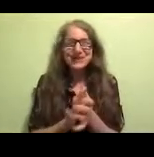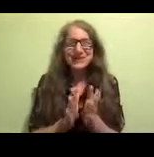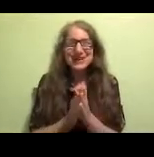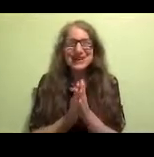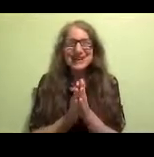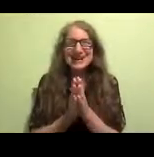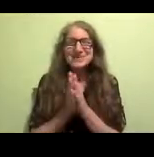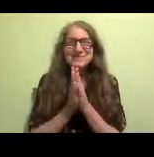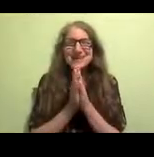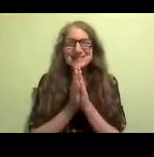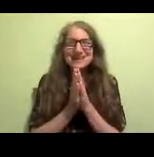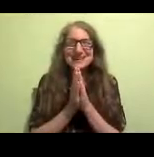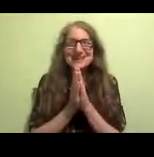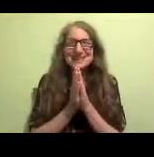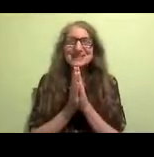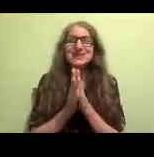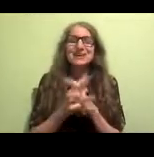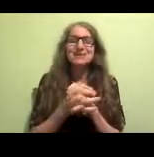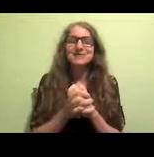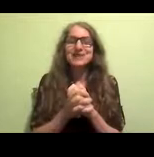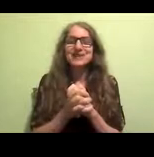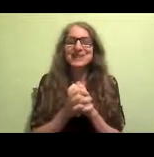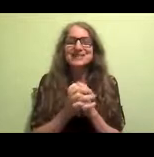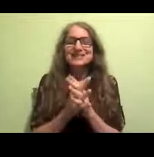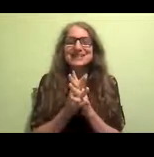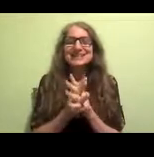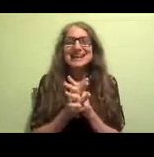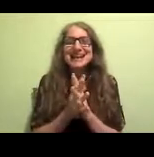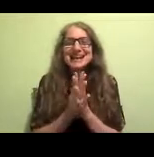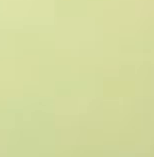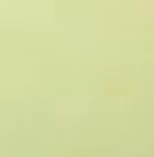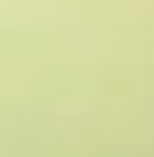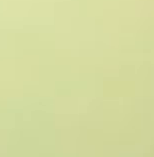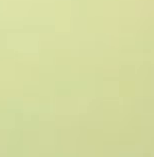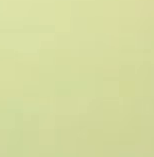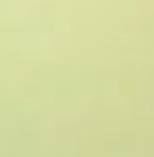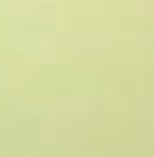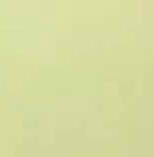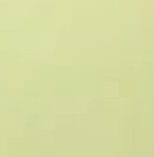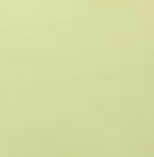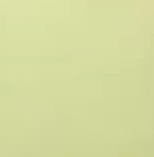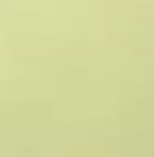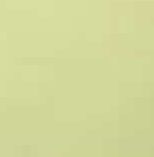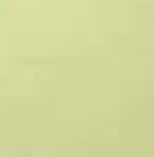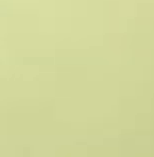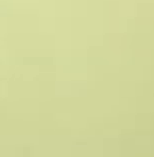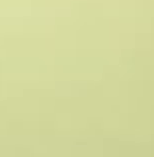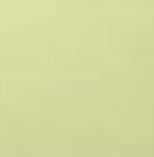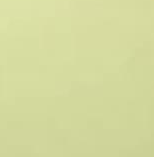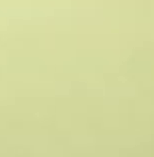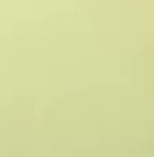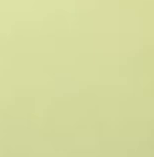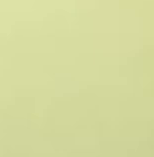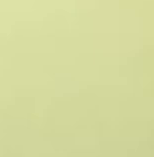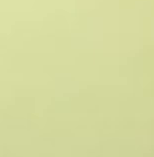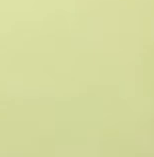Bill's talk, he reminded me when he was talking about failure, I just wanted to say in my bio